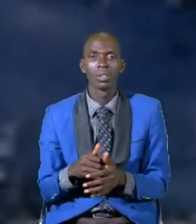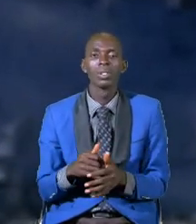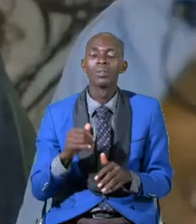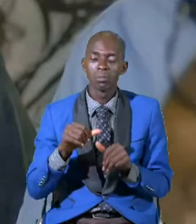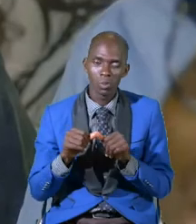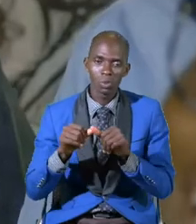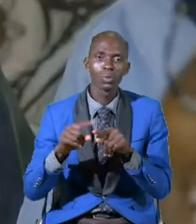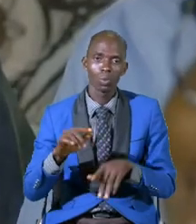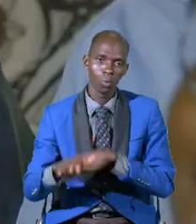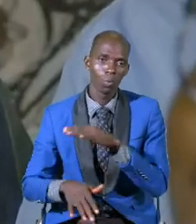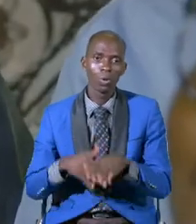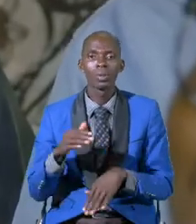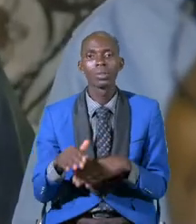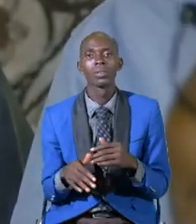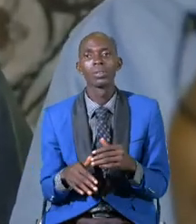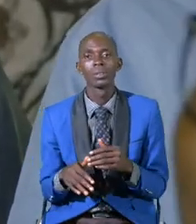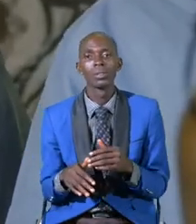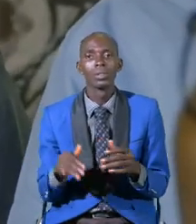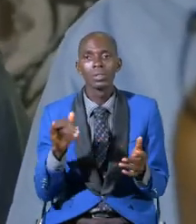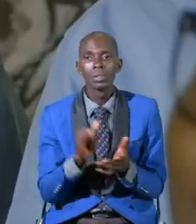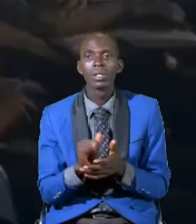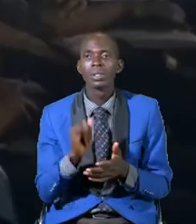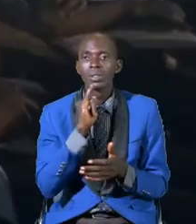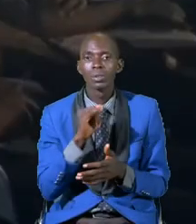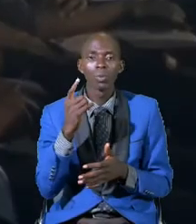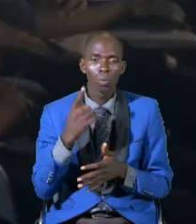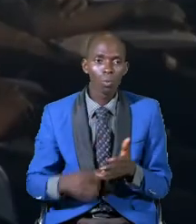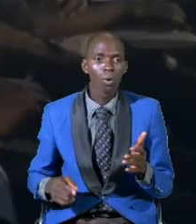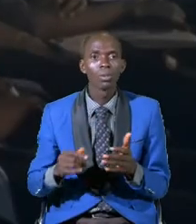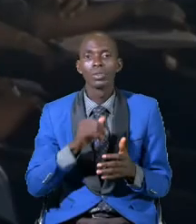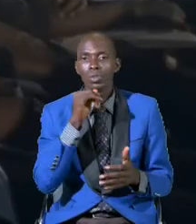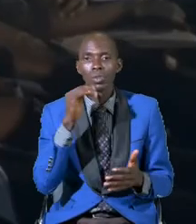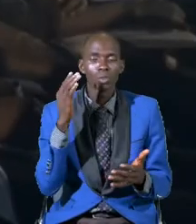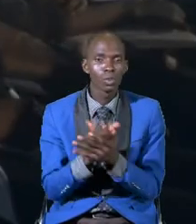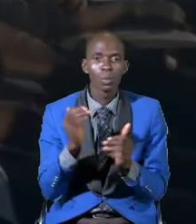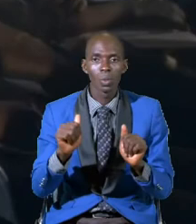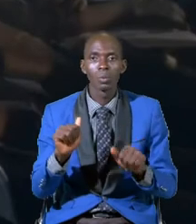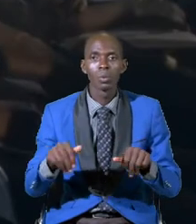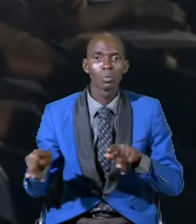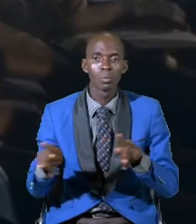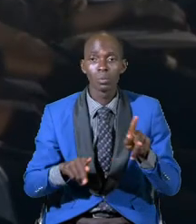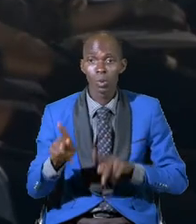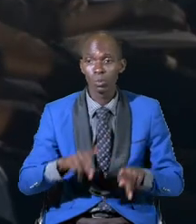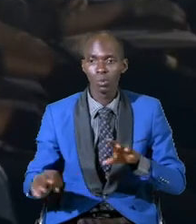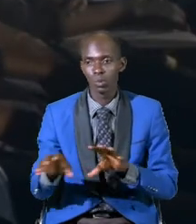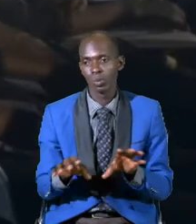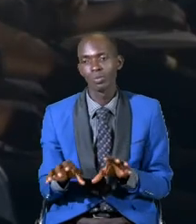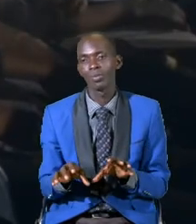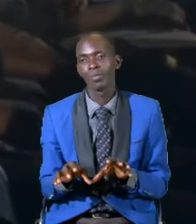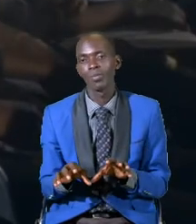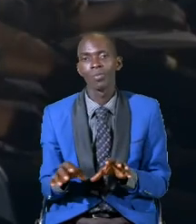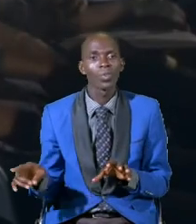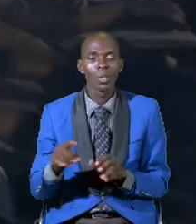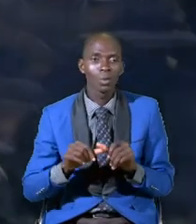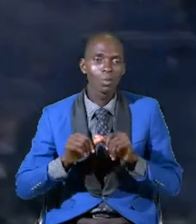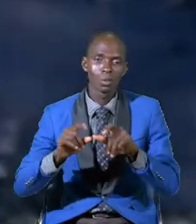walking. That's what unstoppable people do. They keep on walking. They see